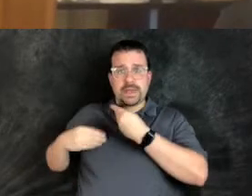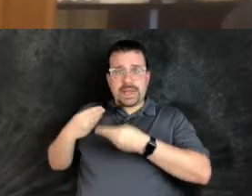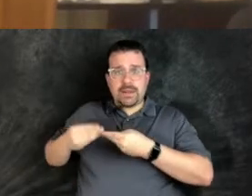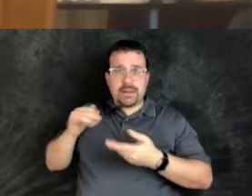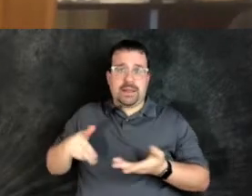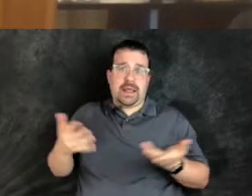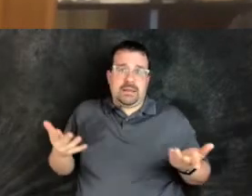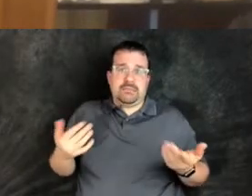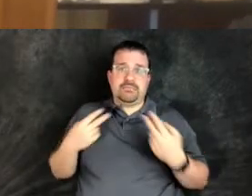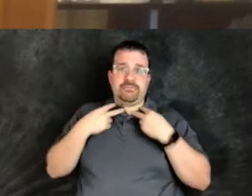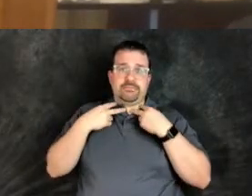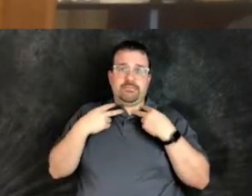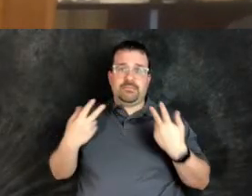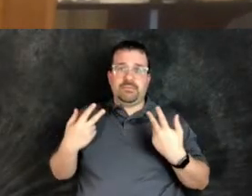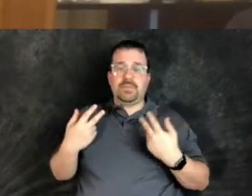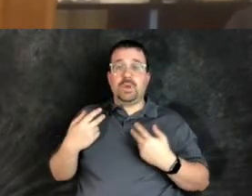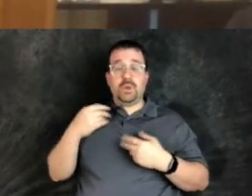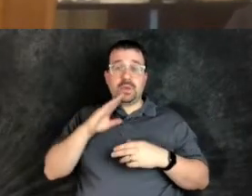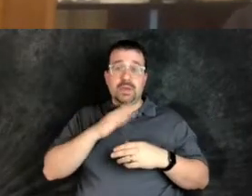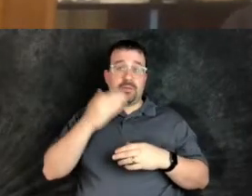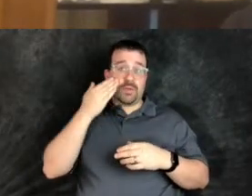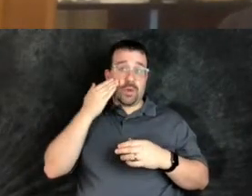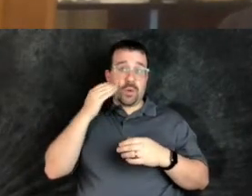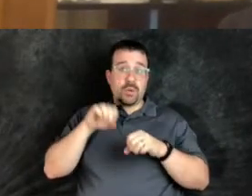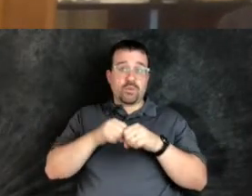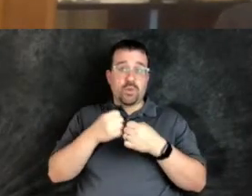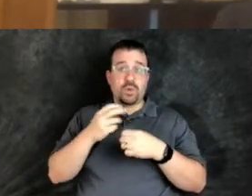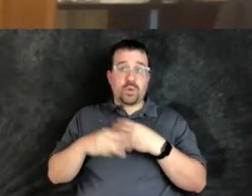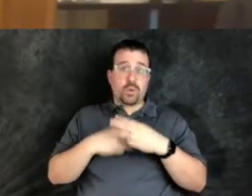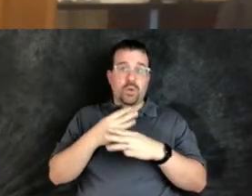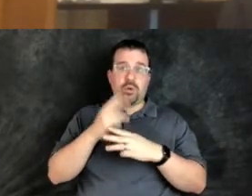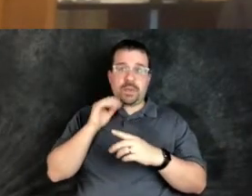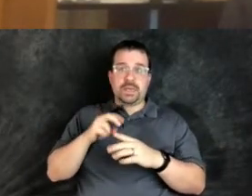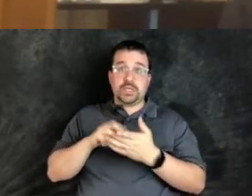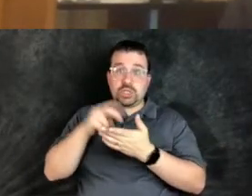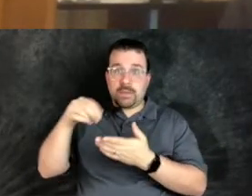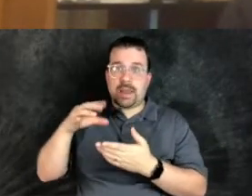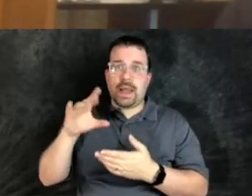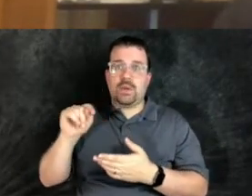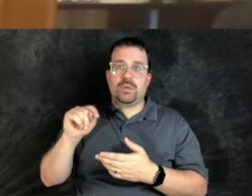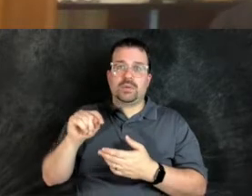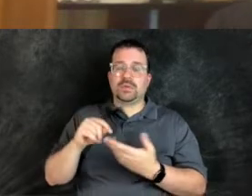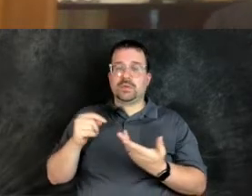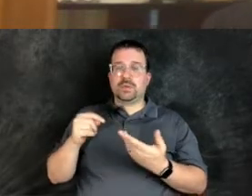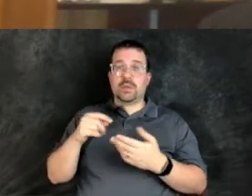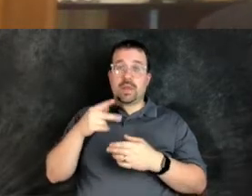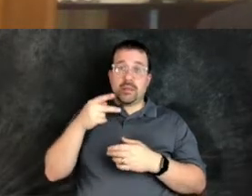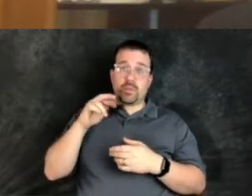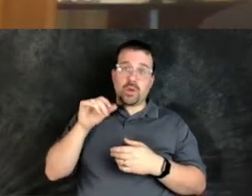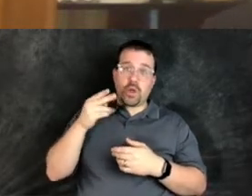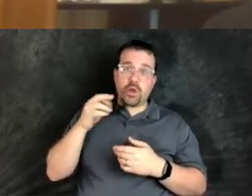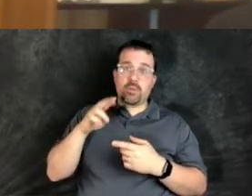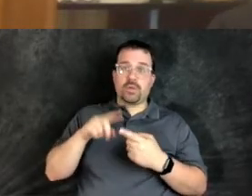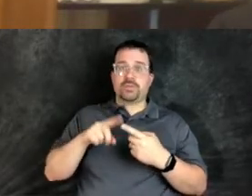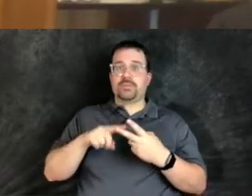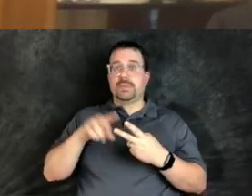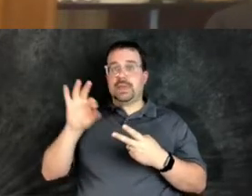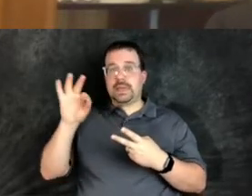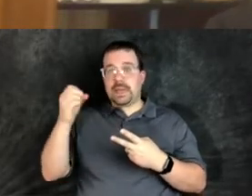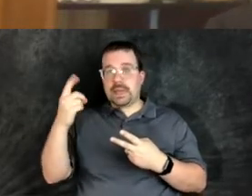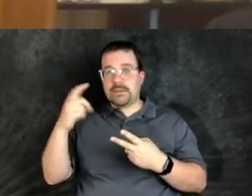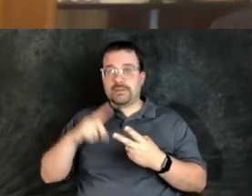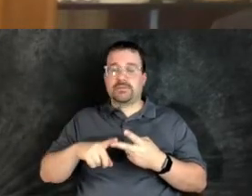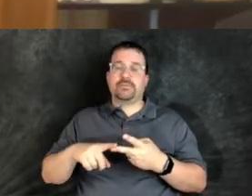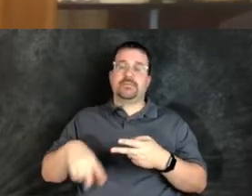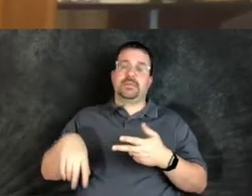We never know when the brokenness of the world might jump out at us. Things like Pearl Harbor, the 9/11 attacks,